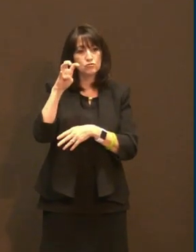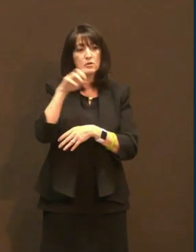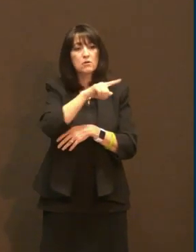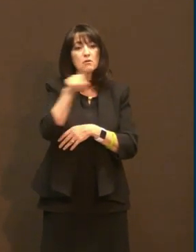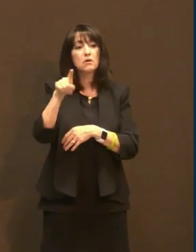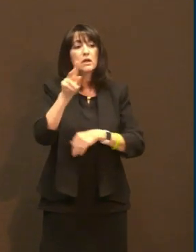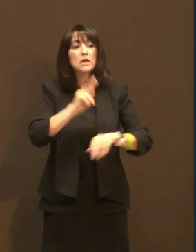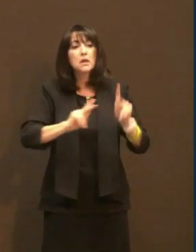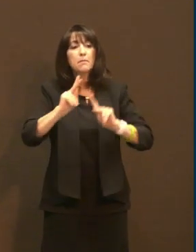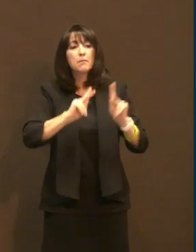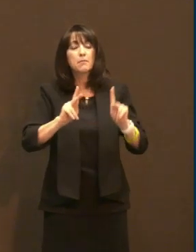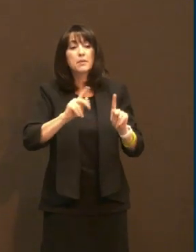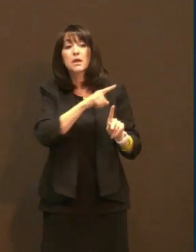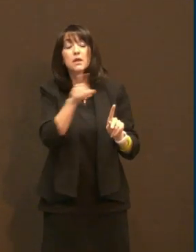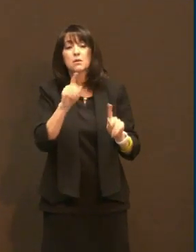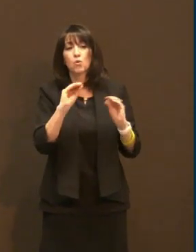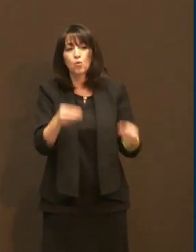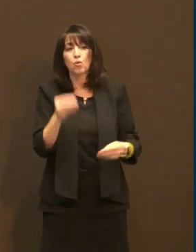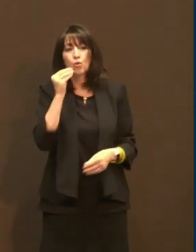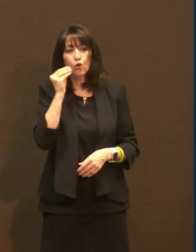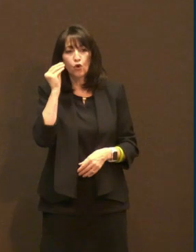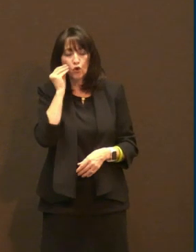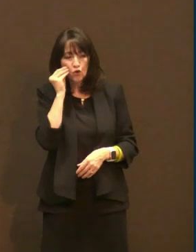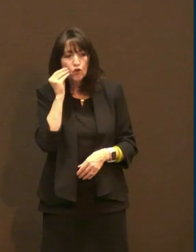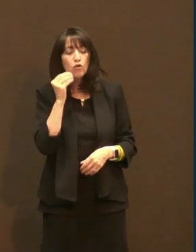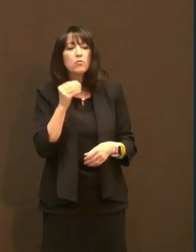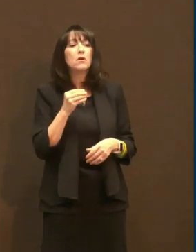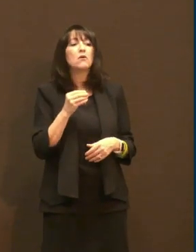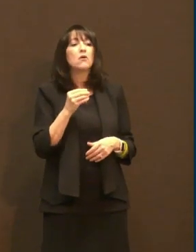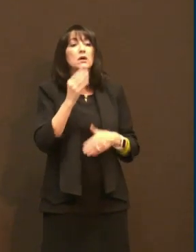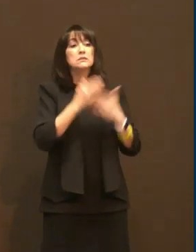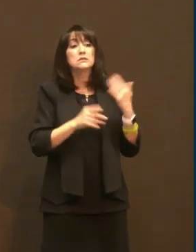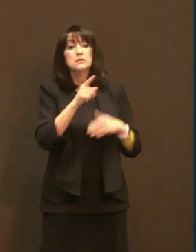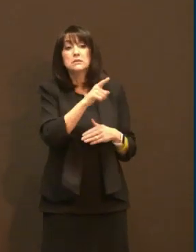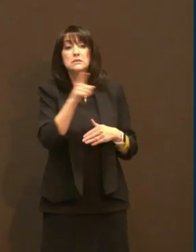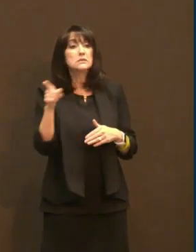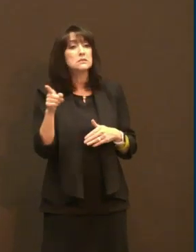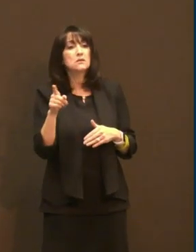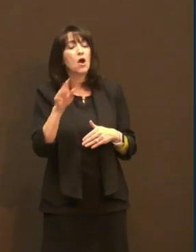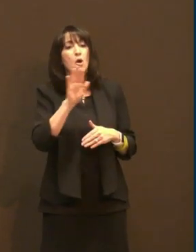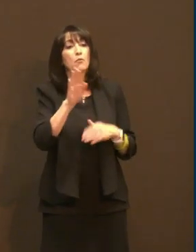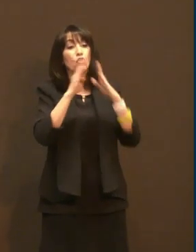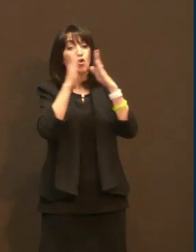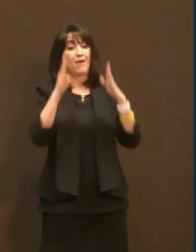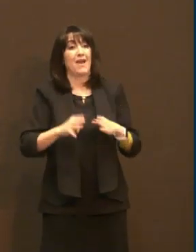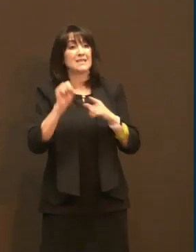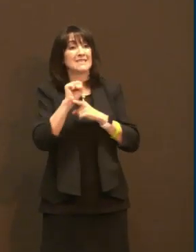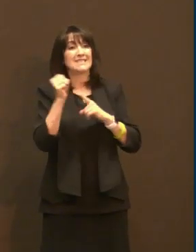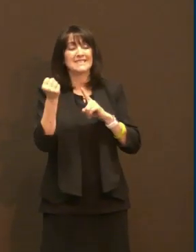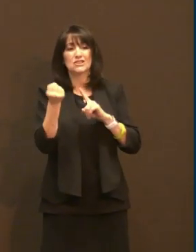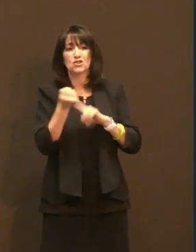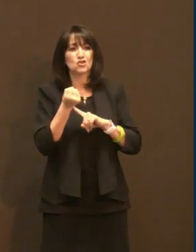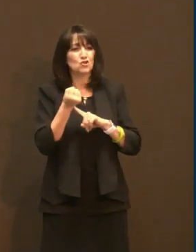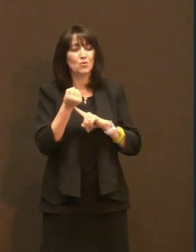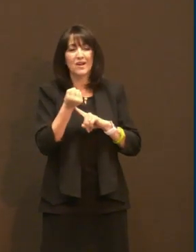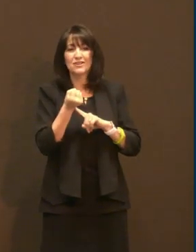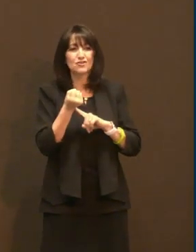homeless or presumed homeless, housing insecure Delawareans. They've housed 709,